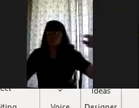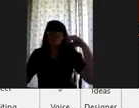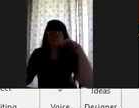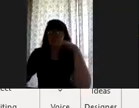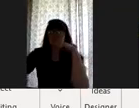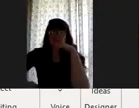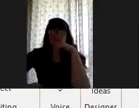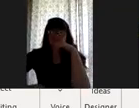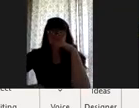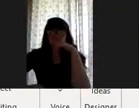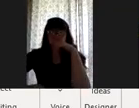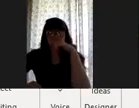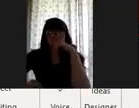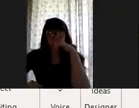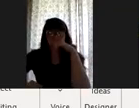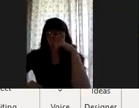So...